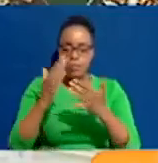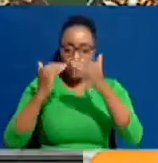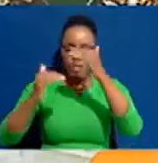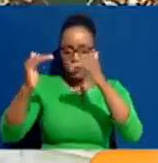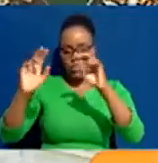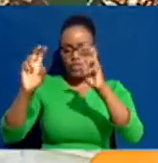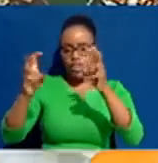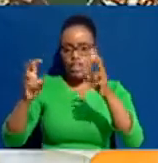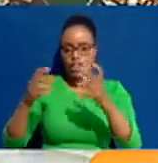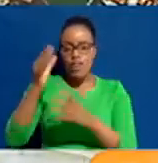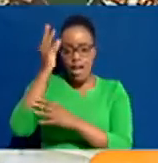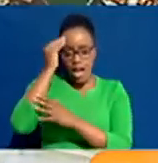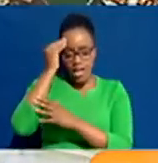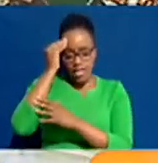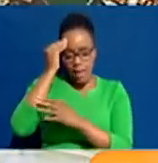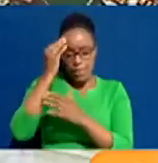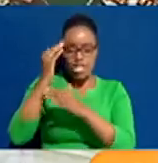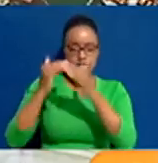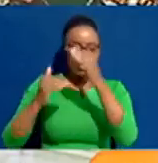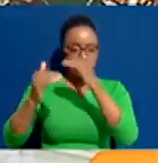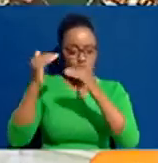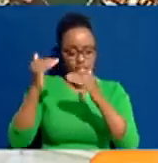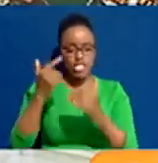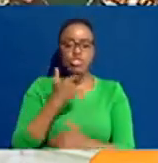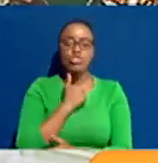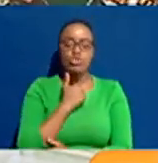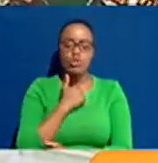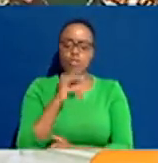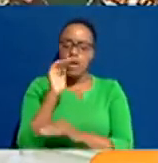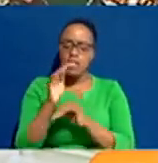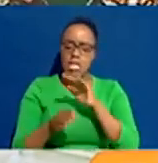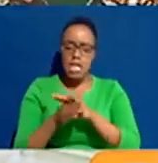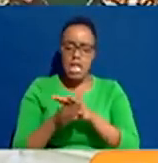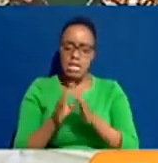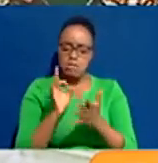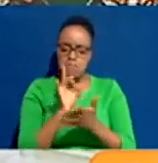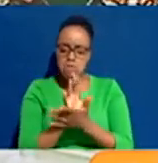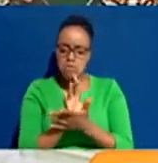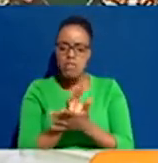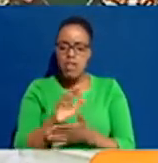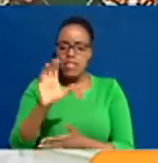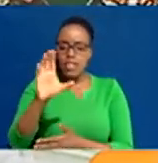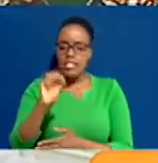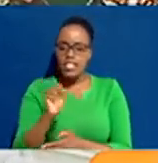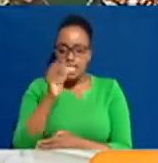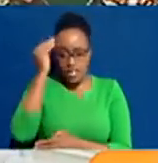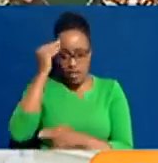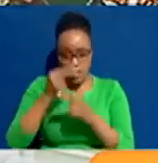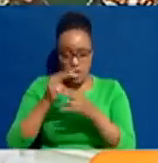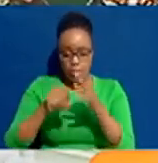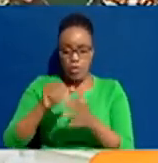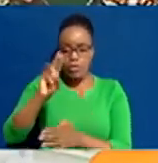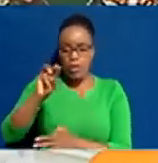The University Academic Staff Union, UASU, has threatened to push for the removal of Education CS Ezekiel Machogu following